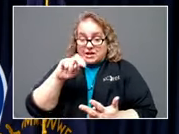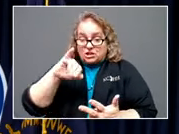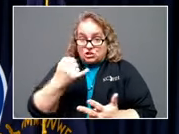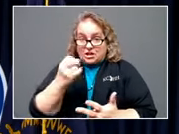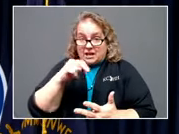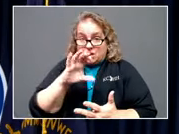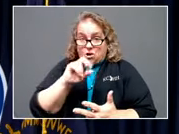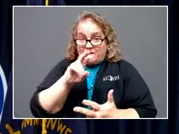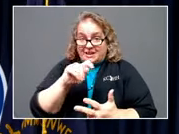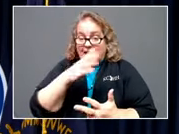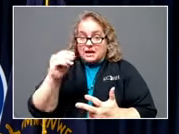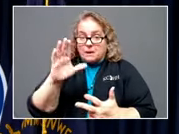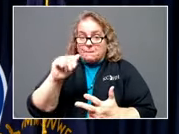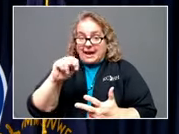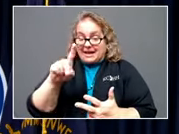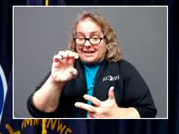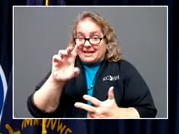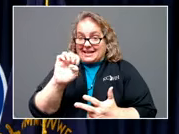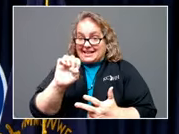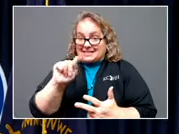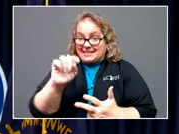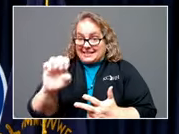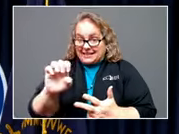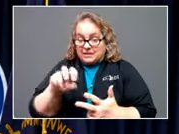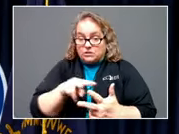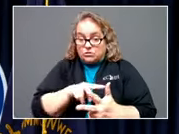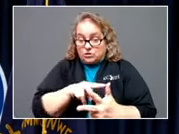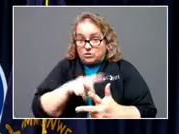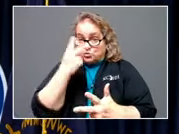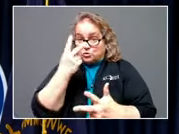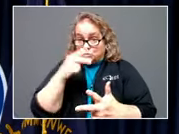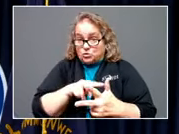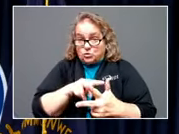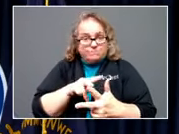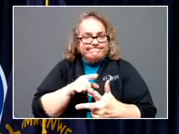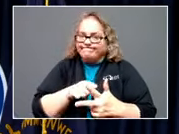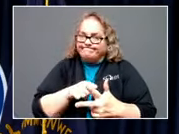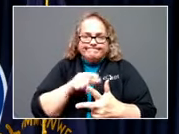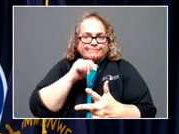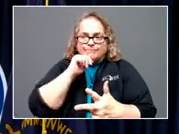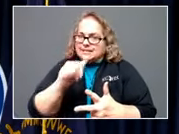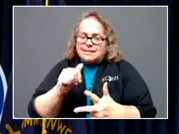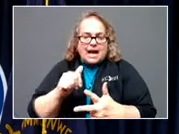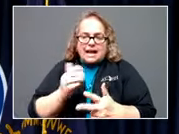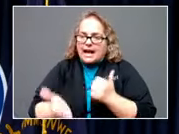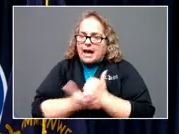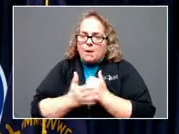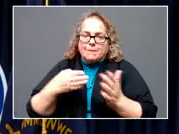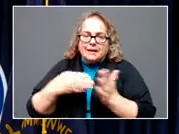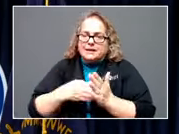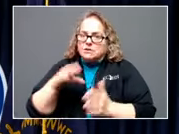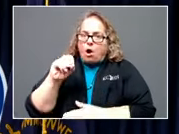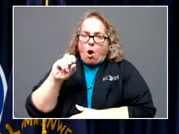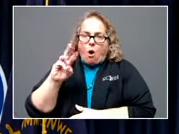and that's shortened for the longer chemical names, these 2 are ineffective against the Omicron variant. And when the proportion of variants goes up